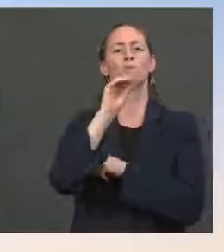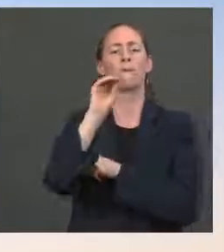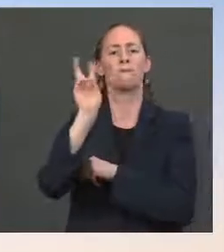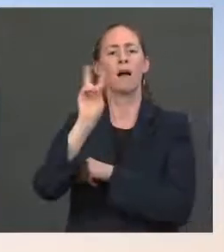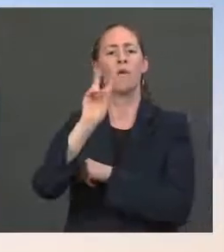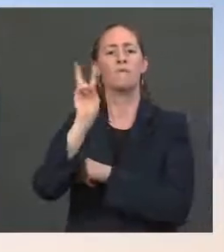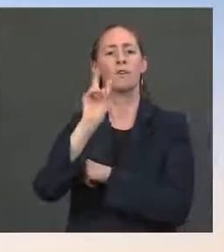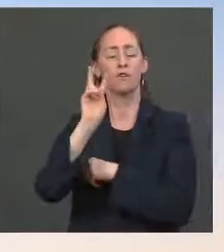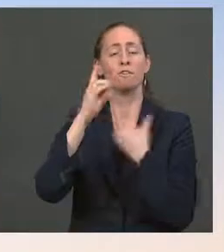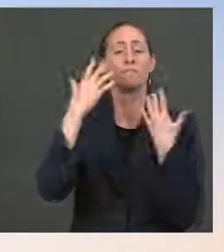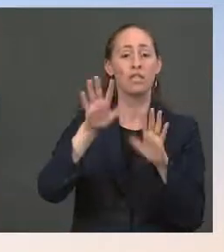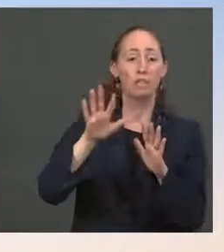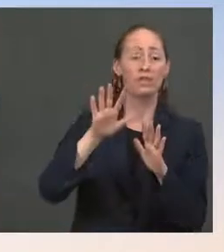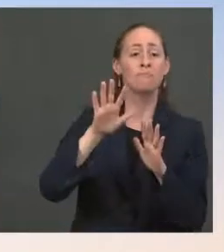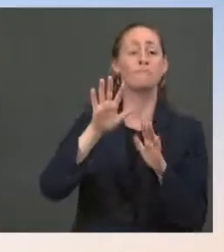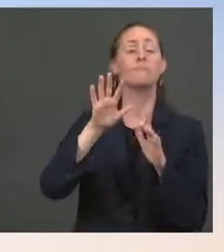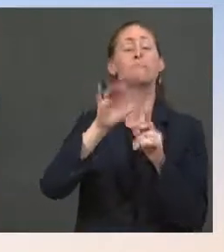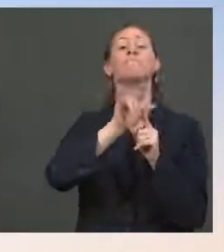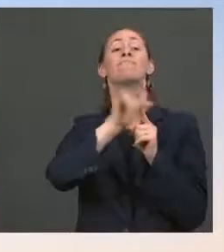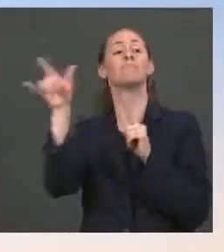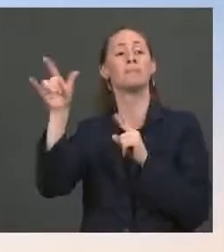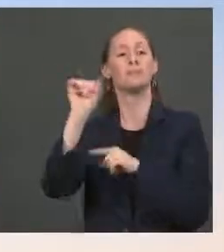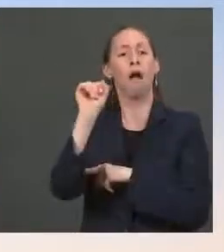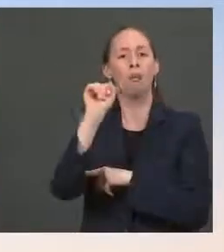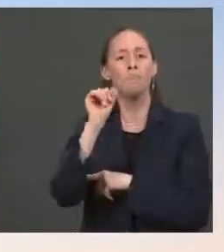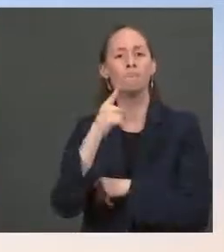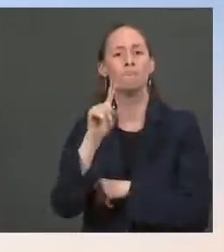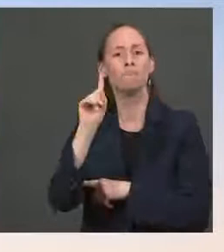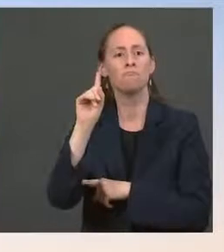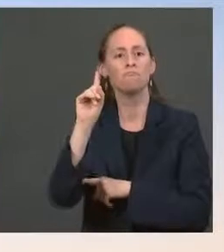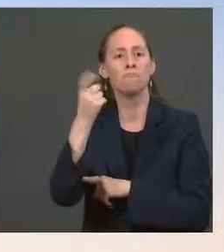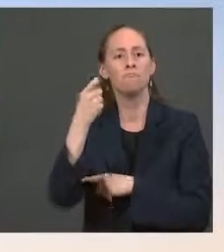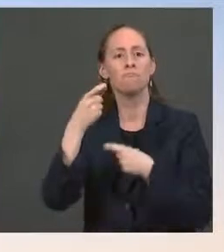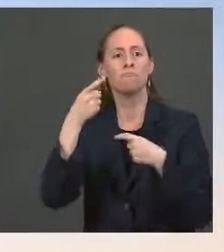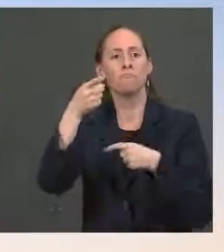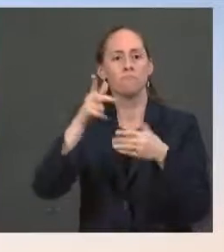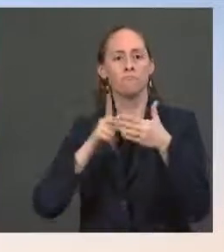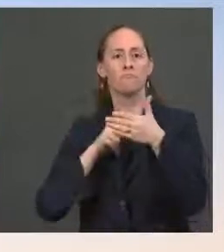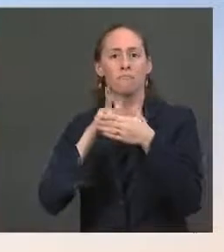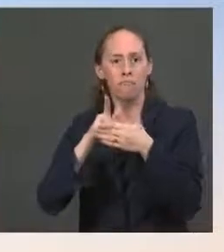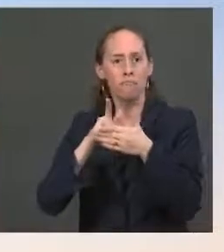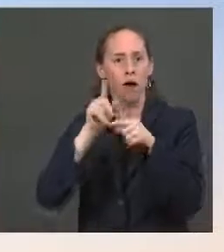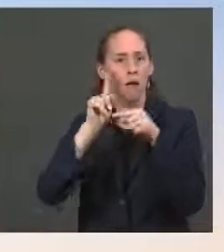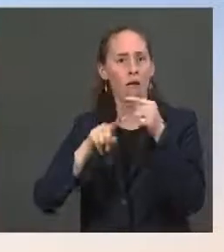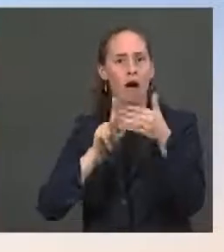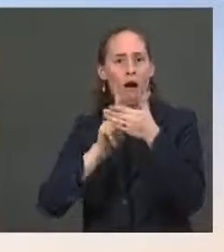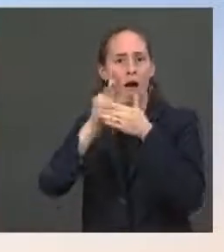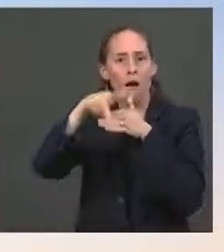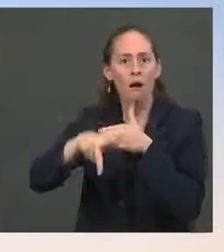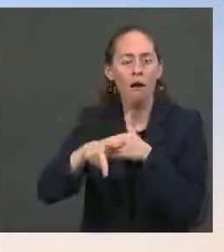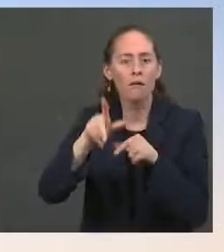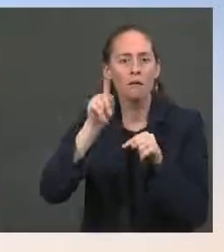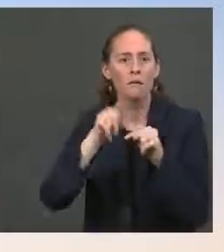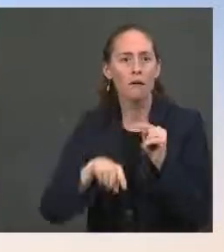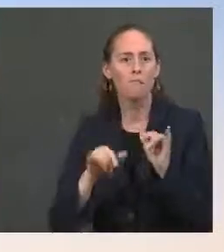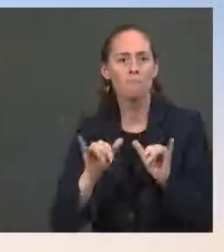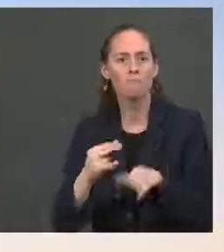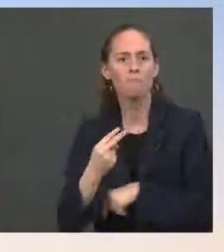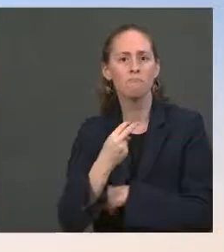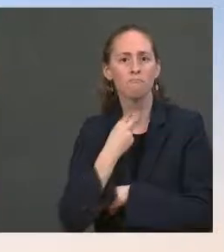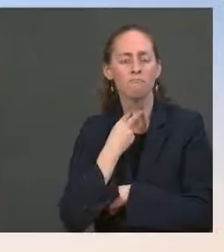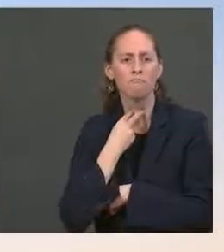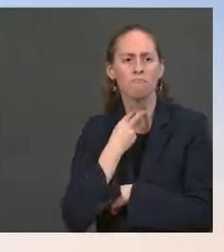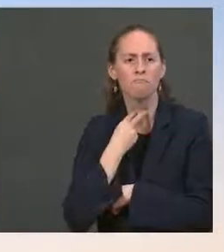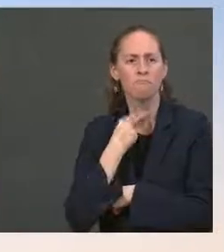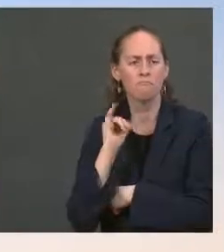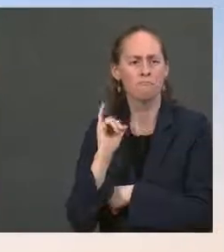non-essential trip. Now, that's had a big impact on border communities all across the country, especially like Point Roberts, Washington, which can